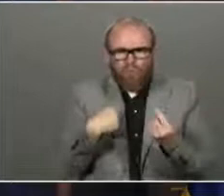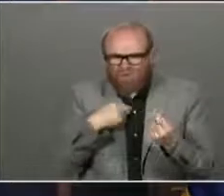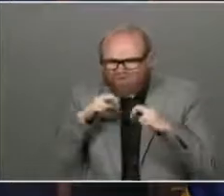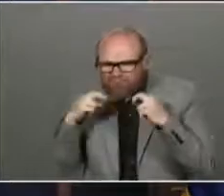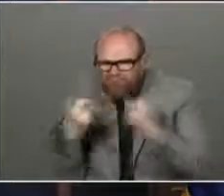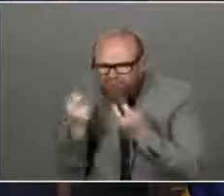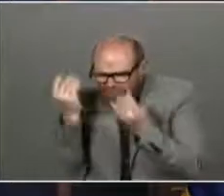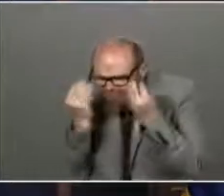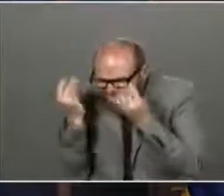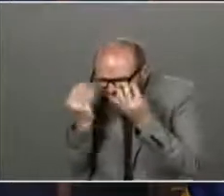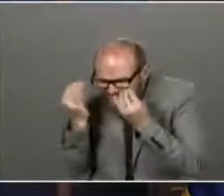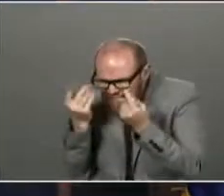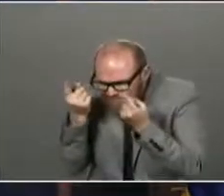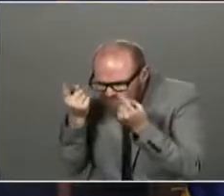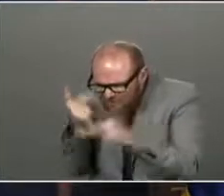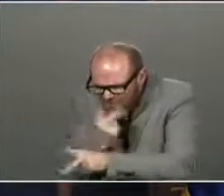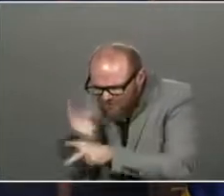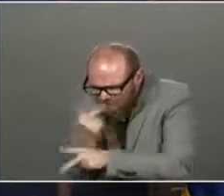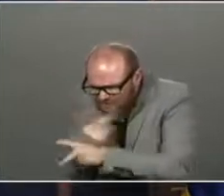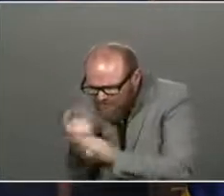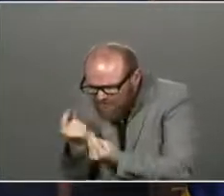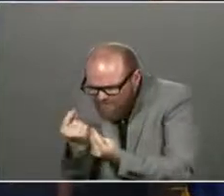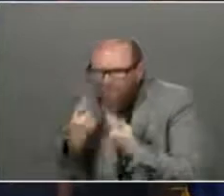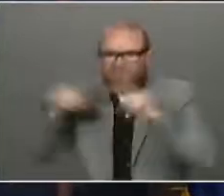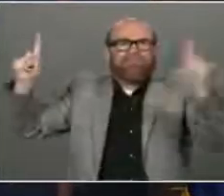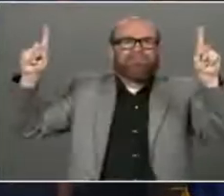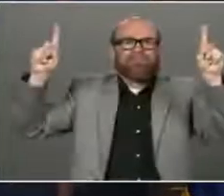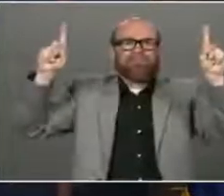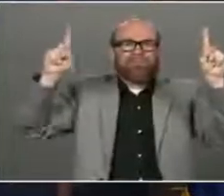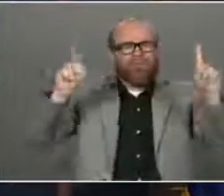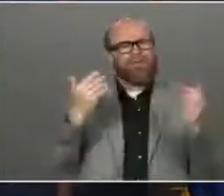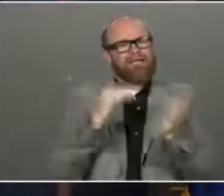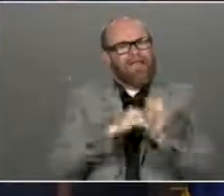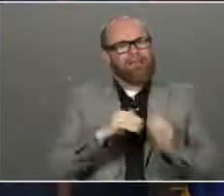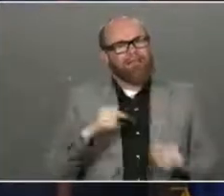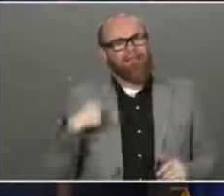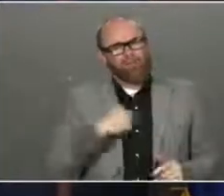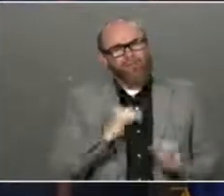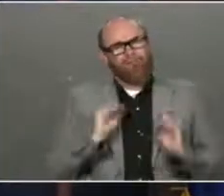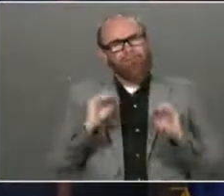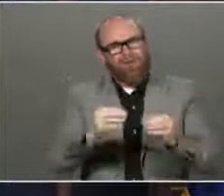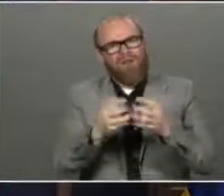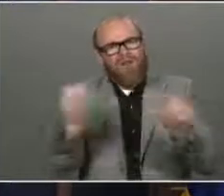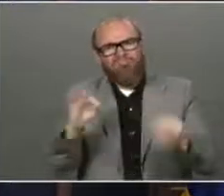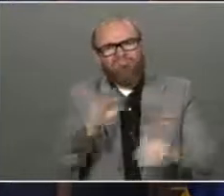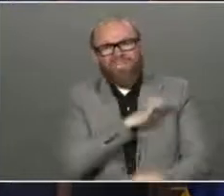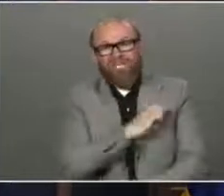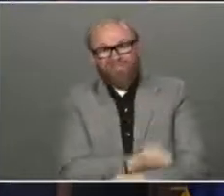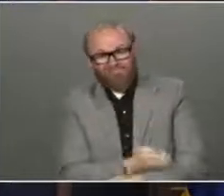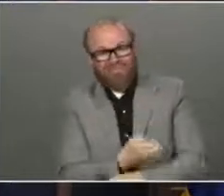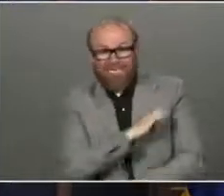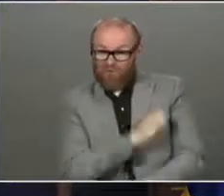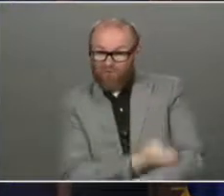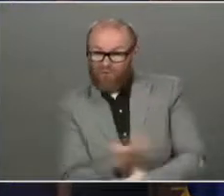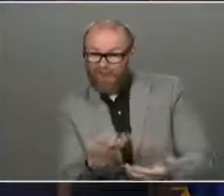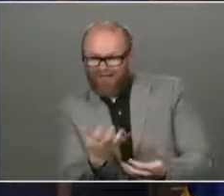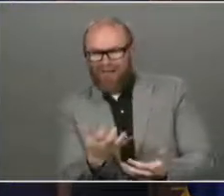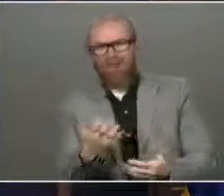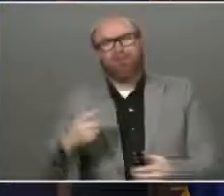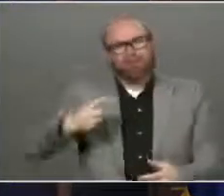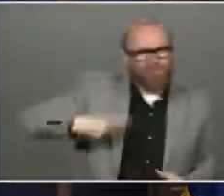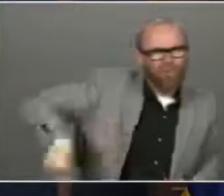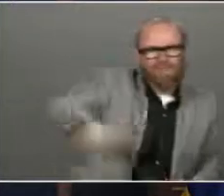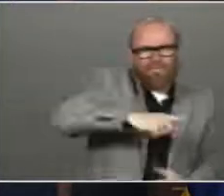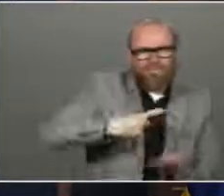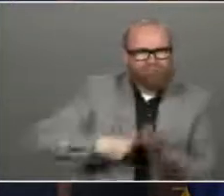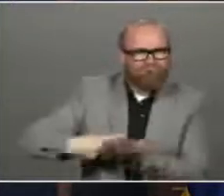are putting more energy, pun not intended, into the innovation sector. Yes,